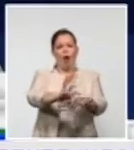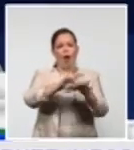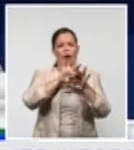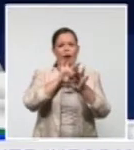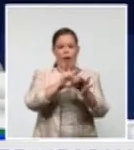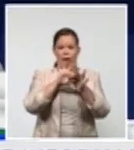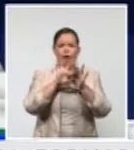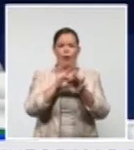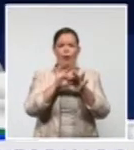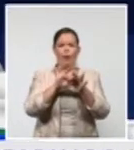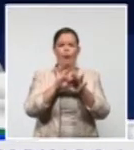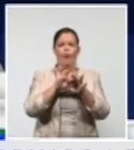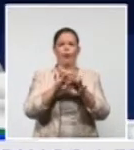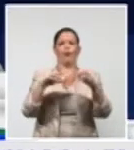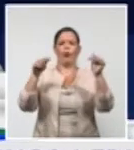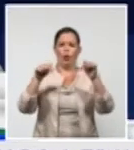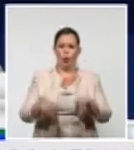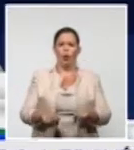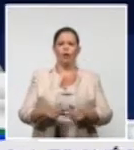the virus.